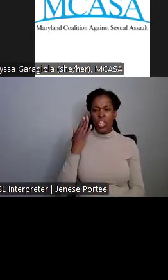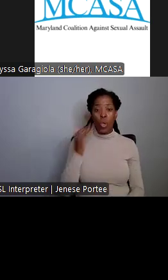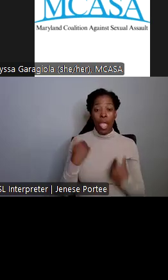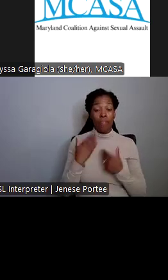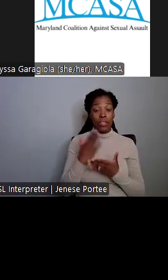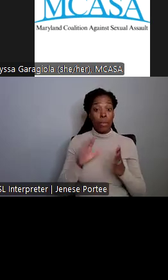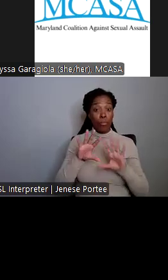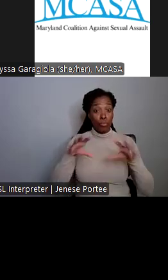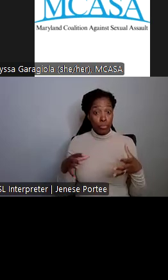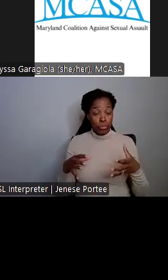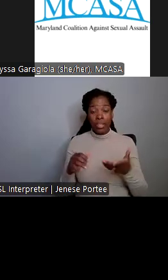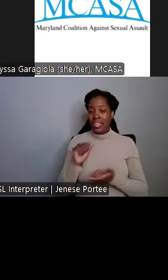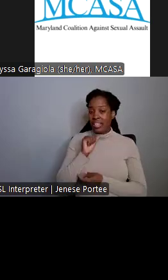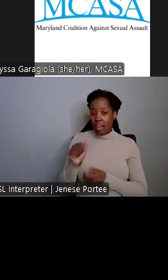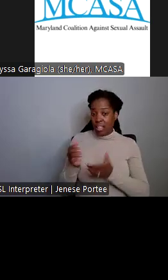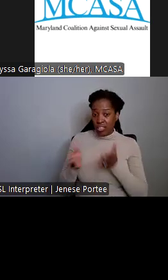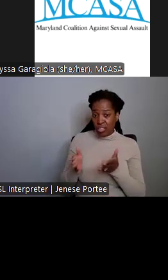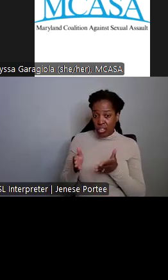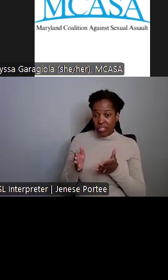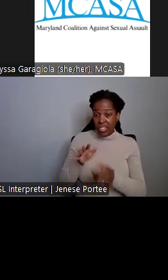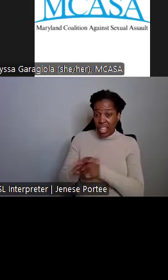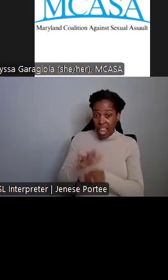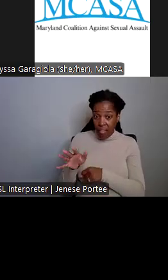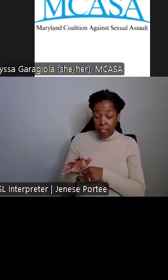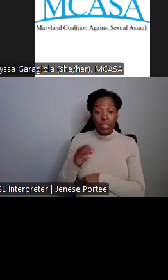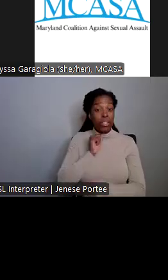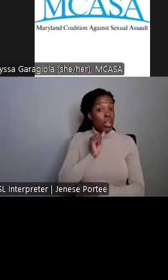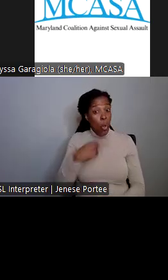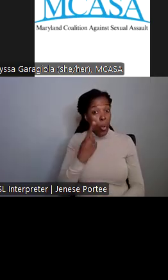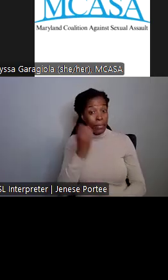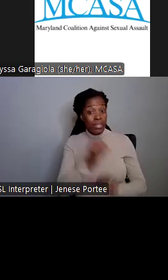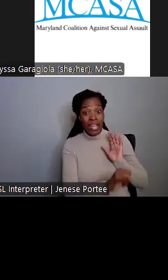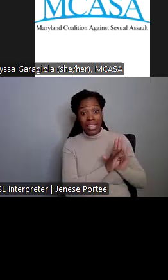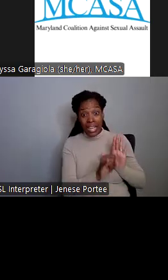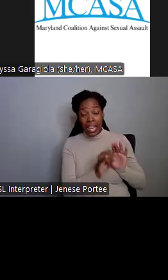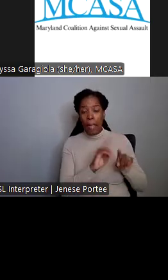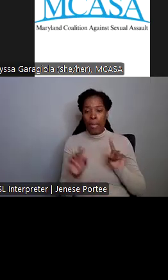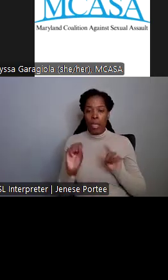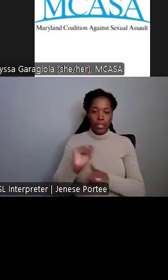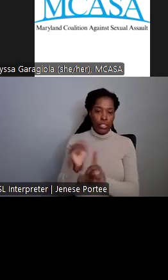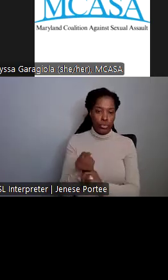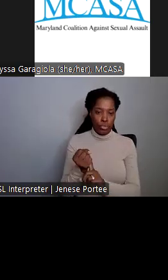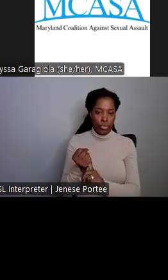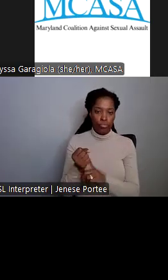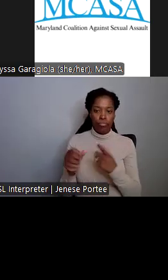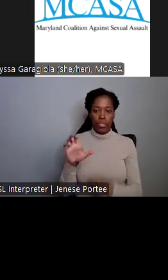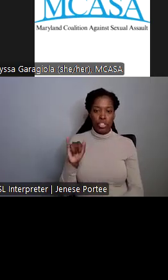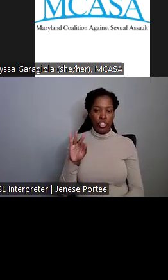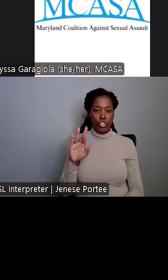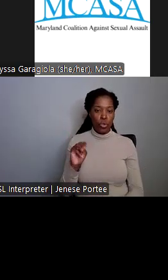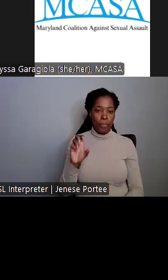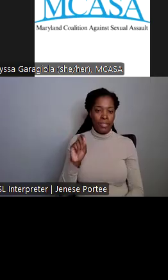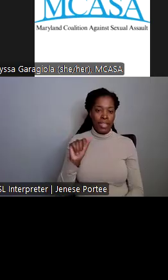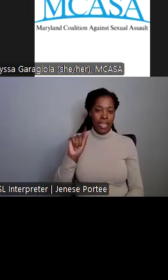that are underserved not because of identity, but because of circumstance. And Alyssa talked a little bit about this a few slides